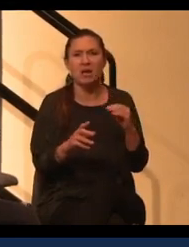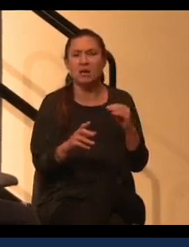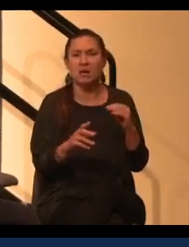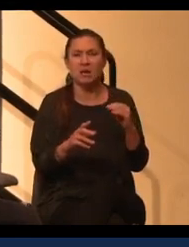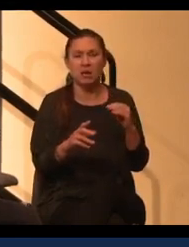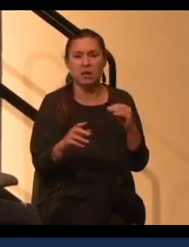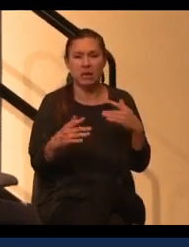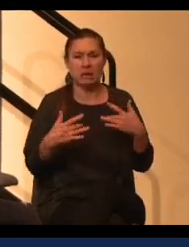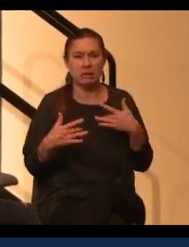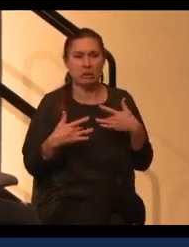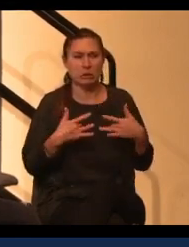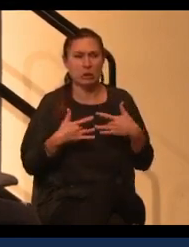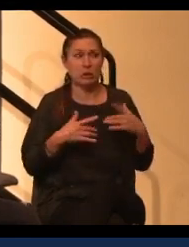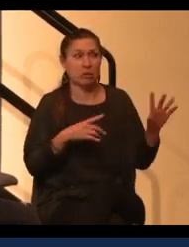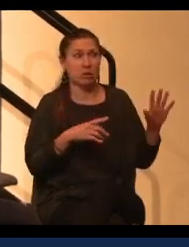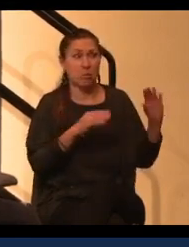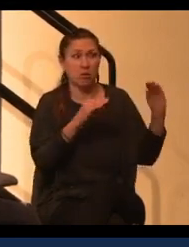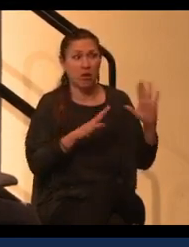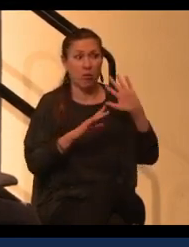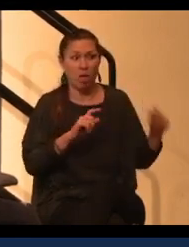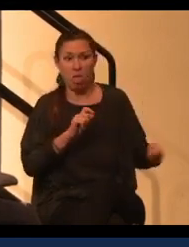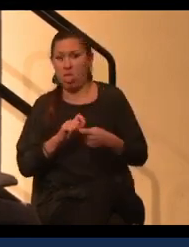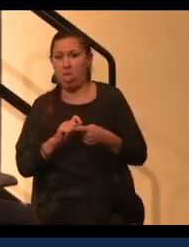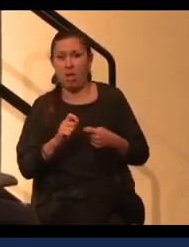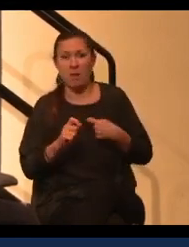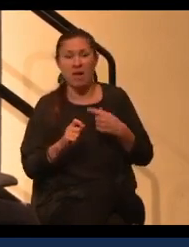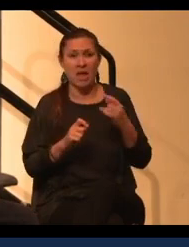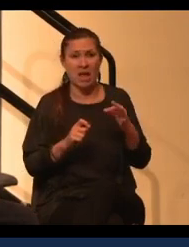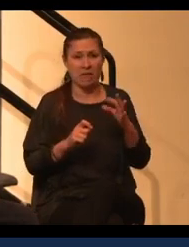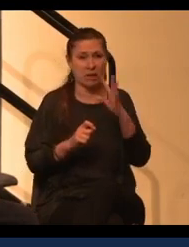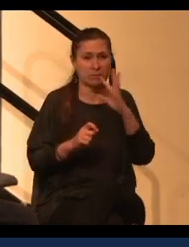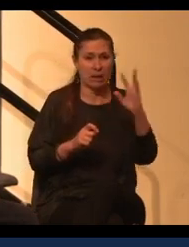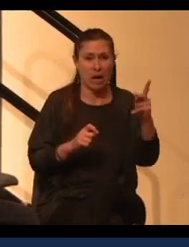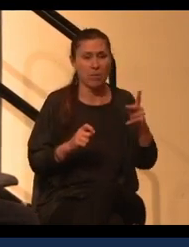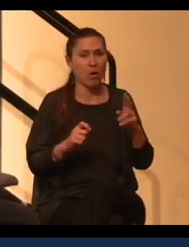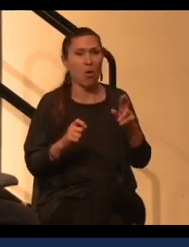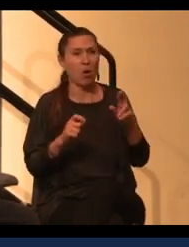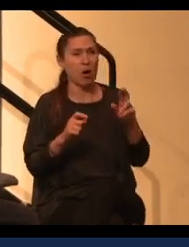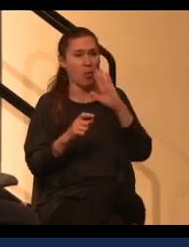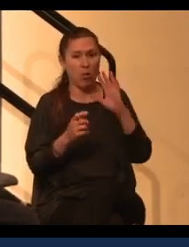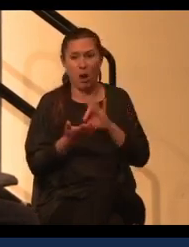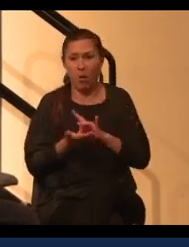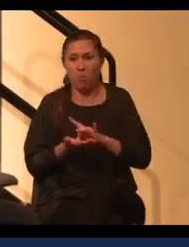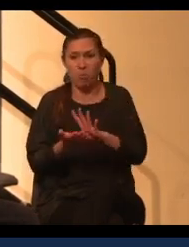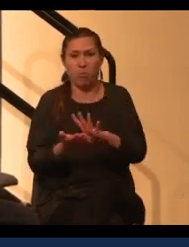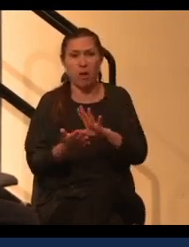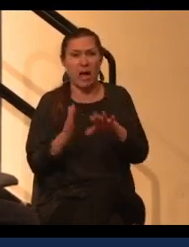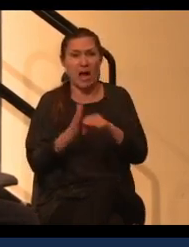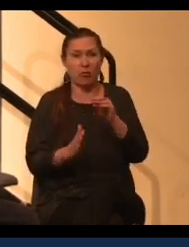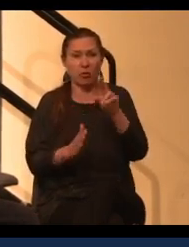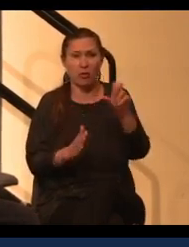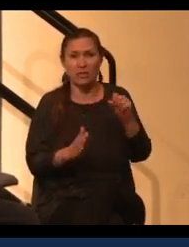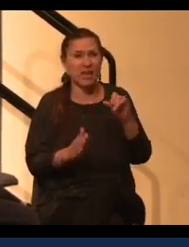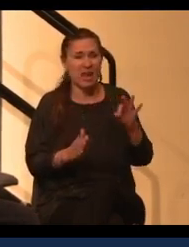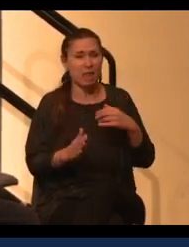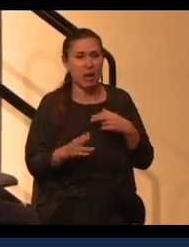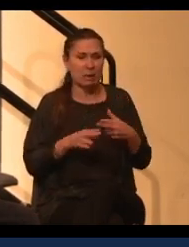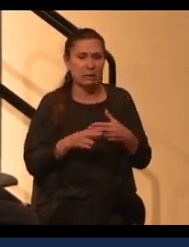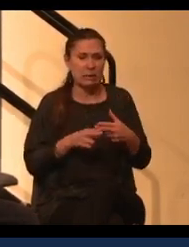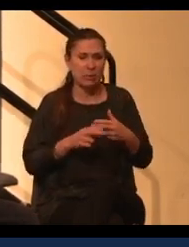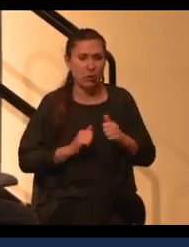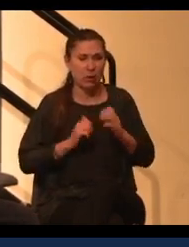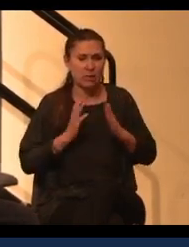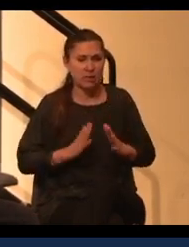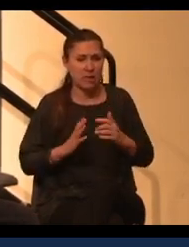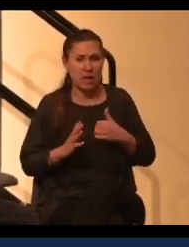their professors. There's fears of being deported. If you don't have permanent residency and you're a temporary resident and you don't know